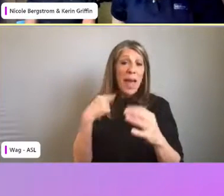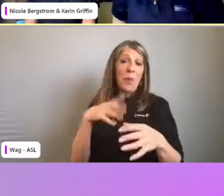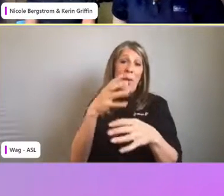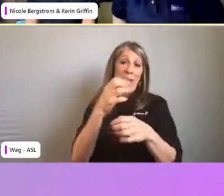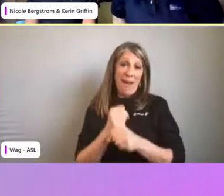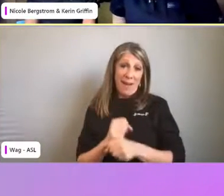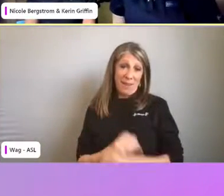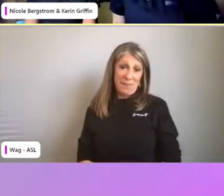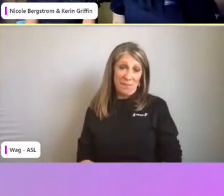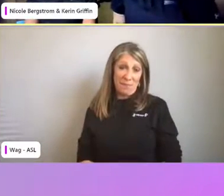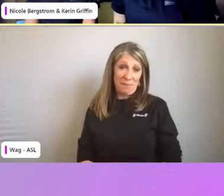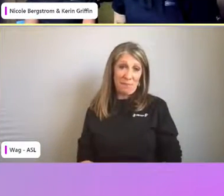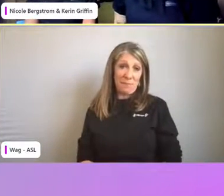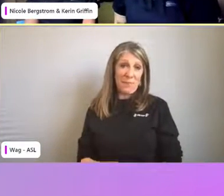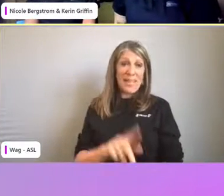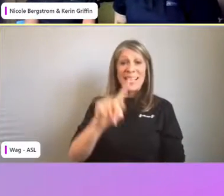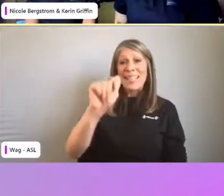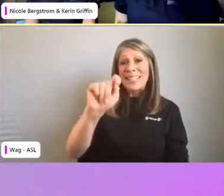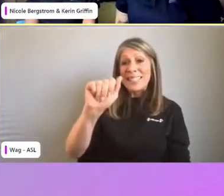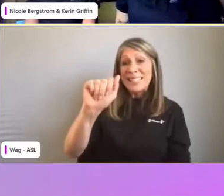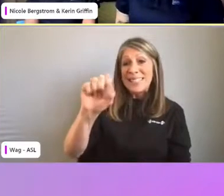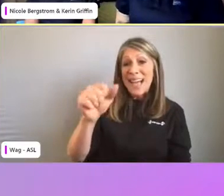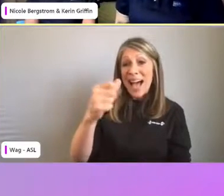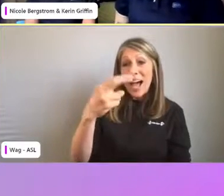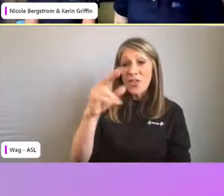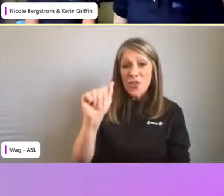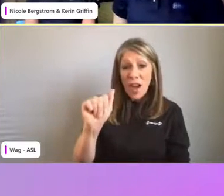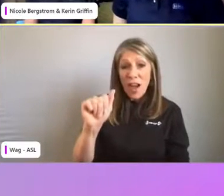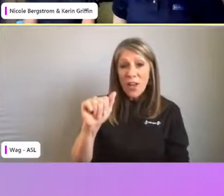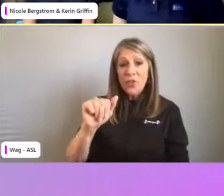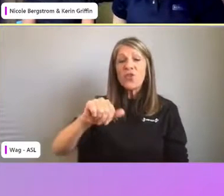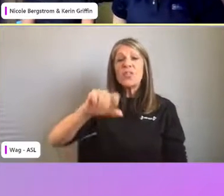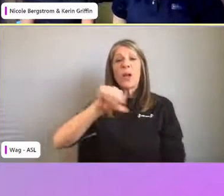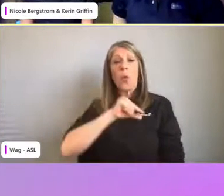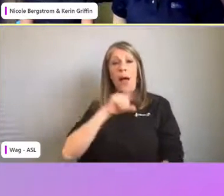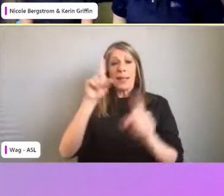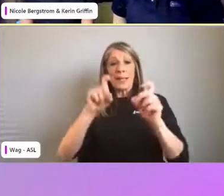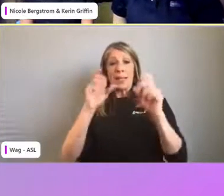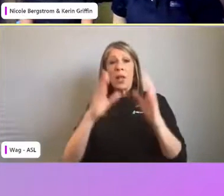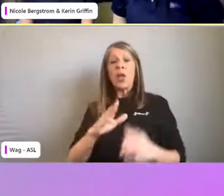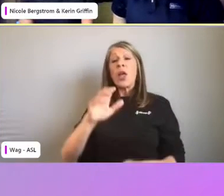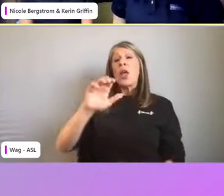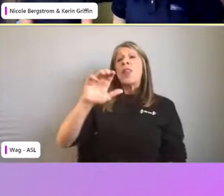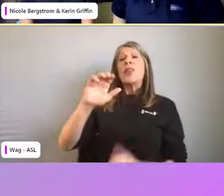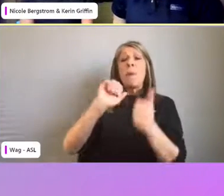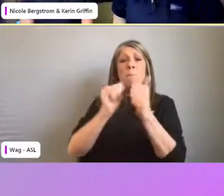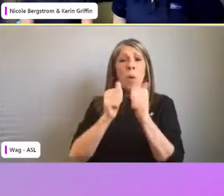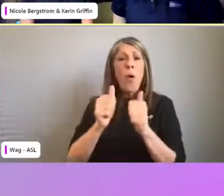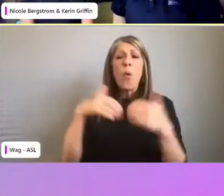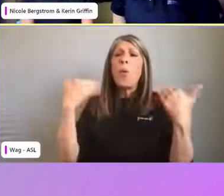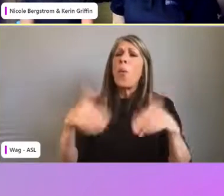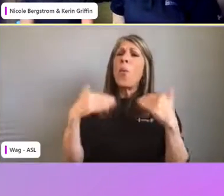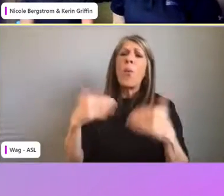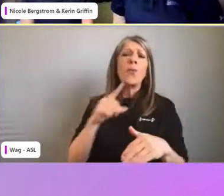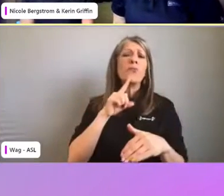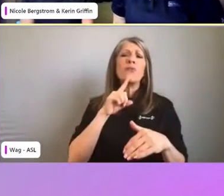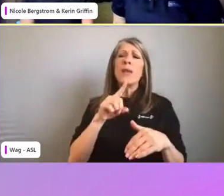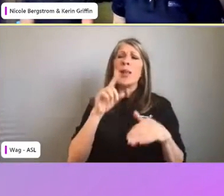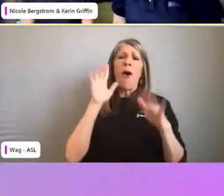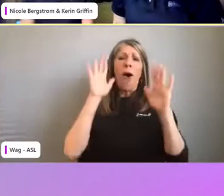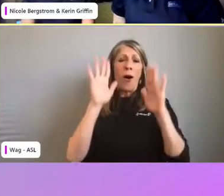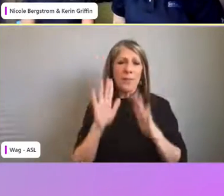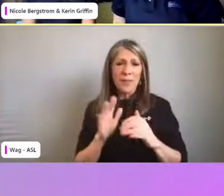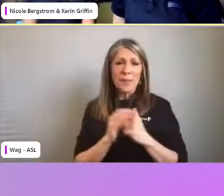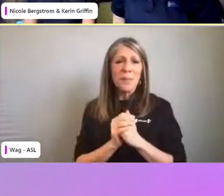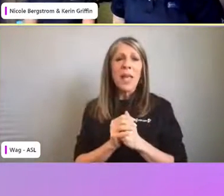So from Tasha, who is a quality tester, the Accessibility Bowl was the highlight from the team meeting for me. It